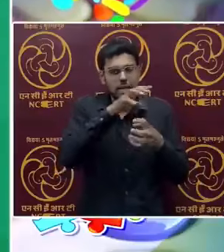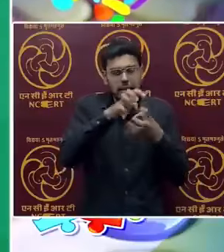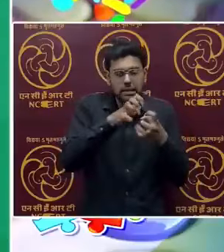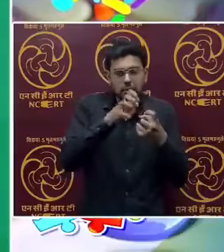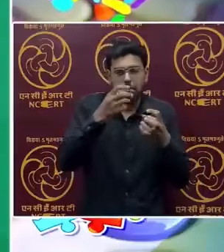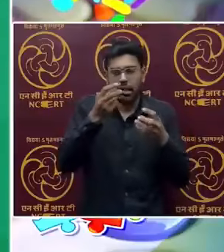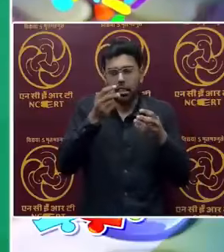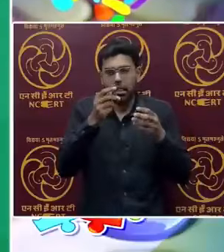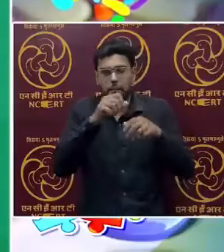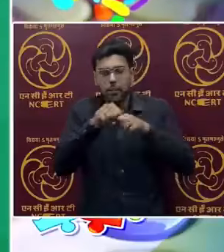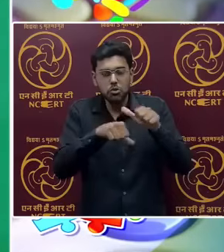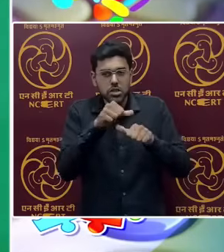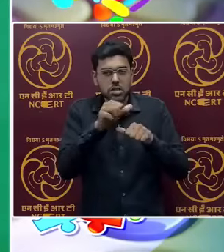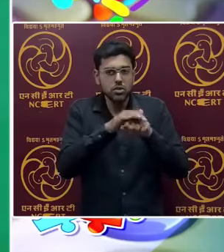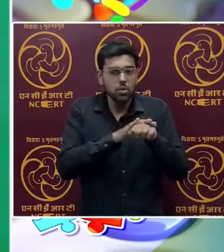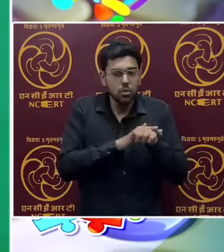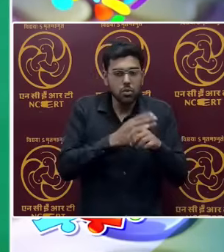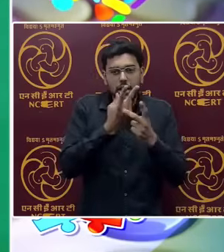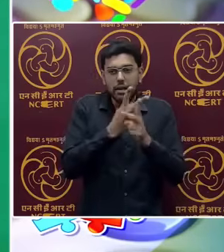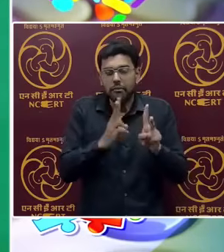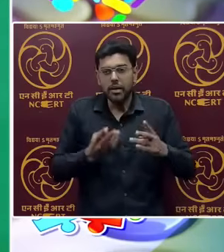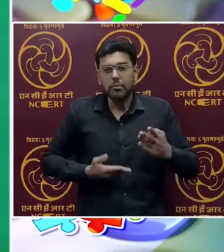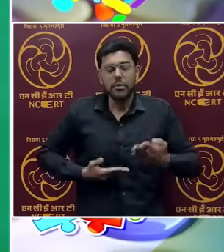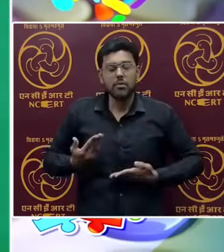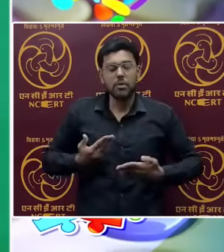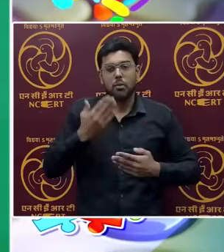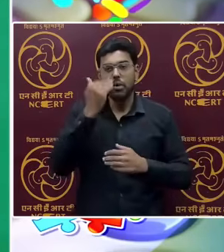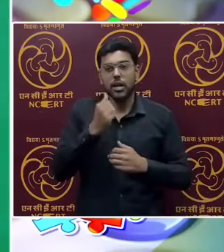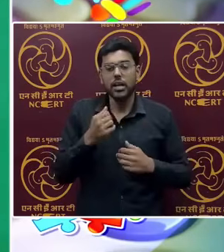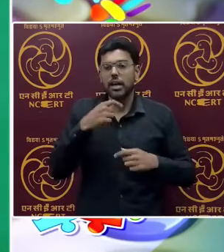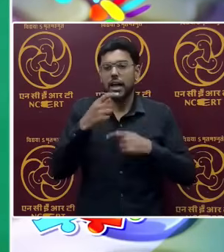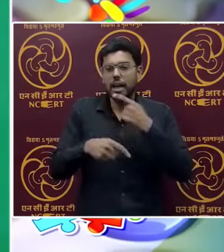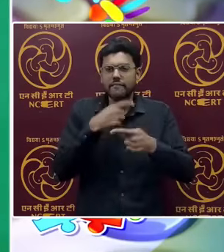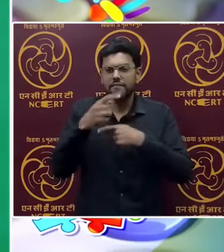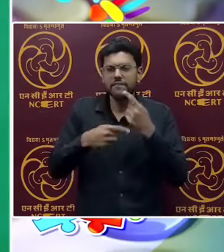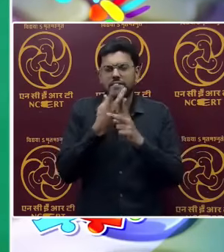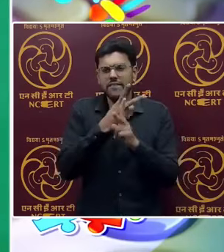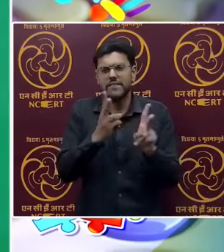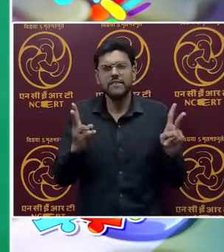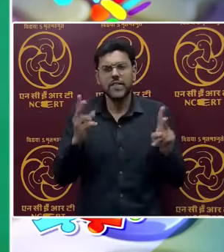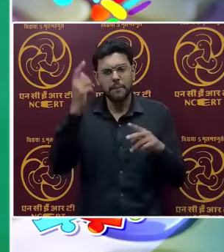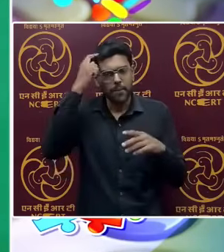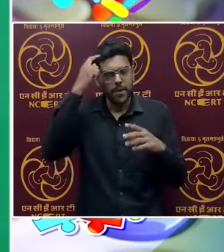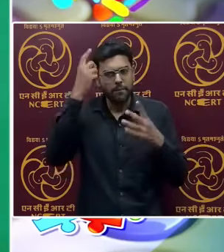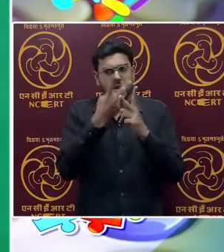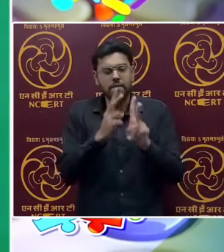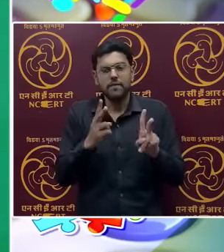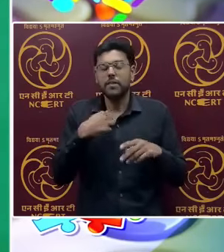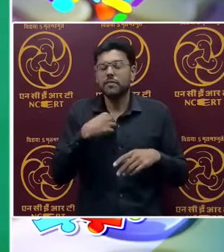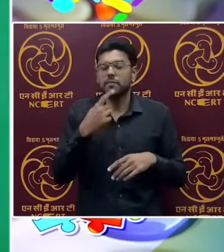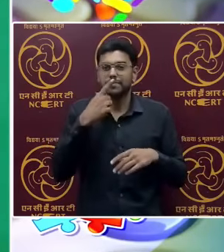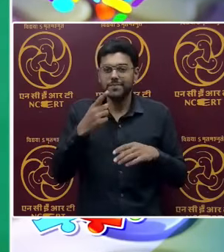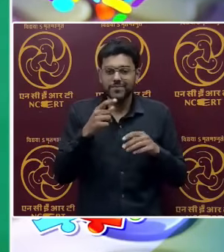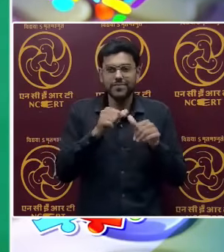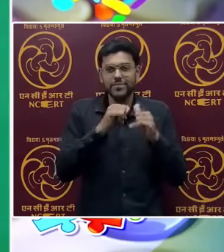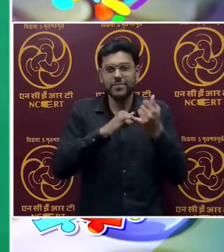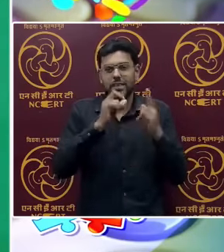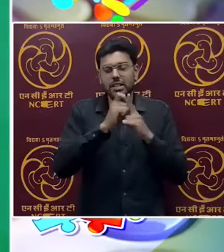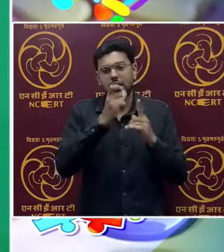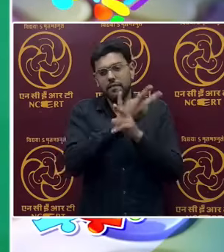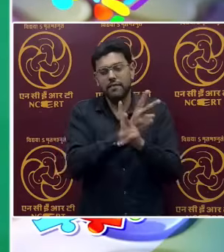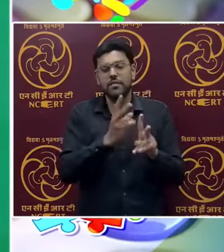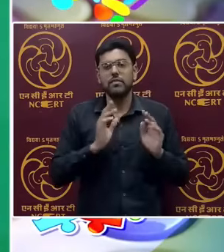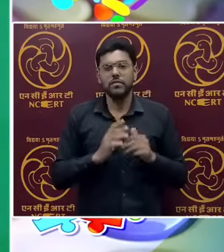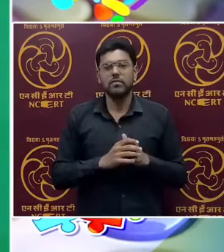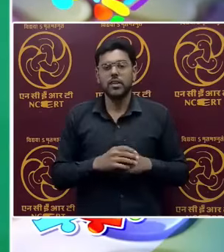atypical behavior, because every brain is so different. That's why we call it that every autistic brain is different.